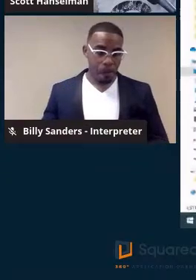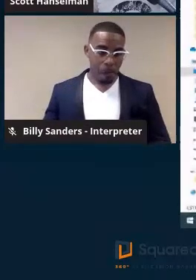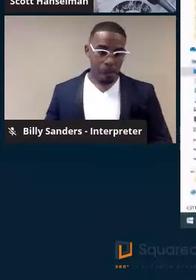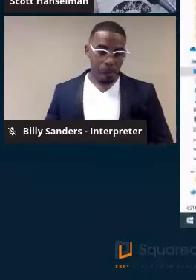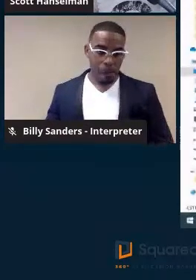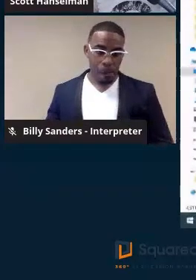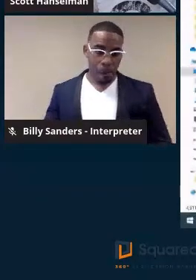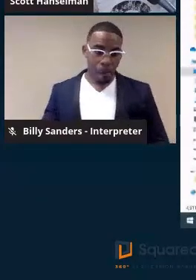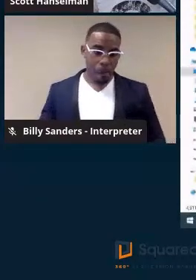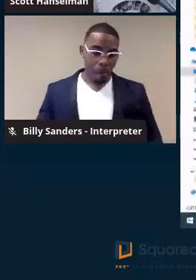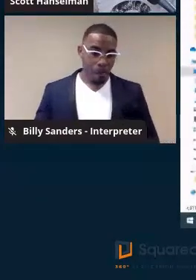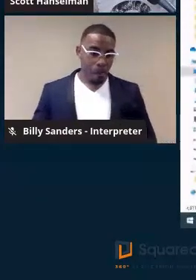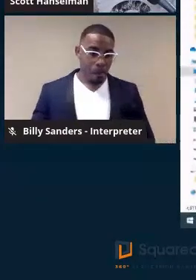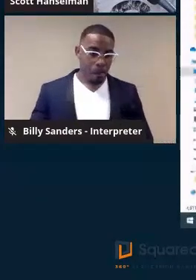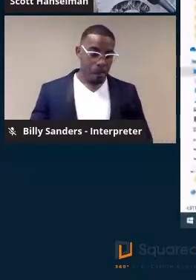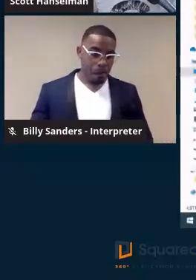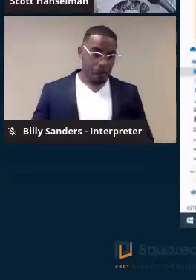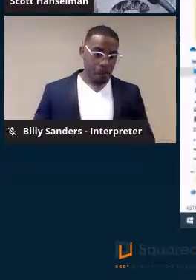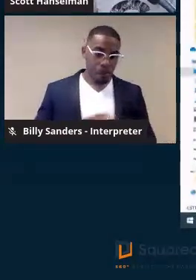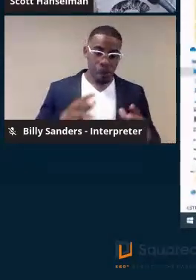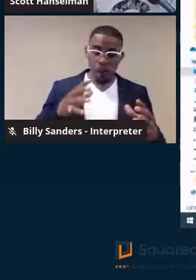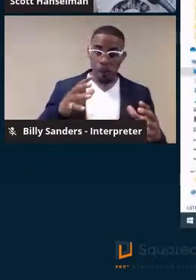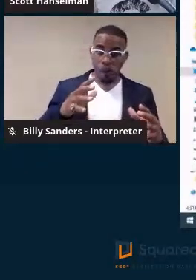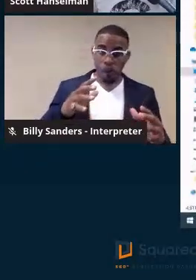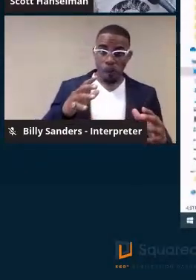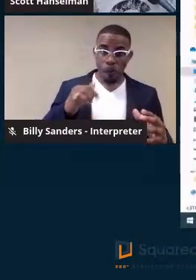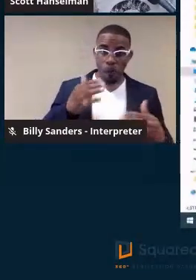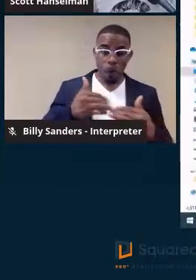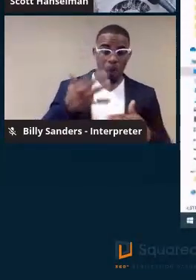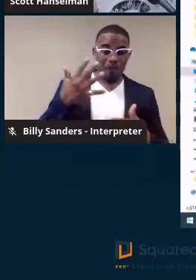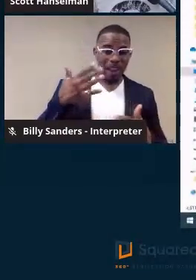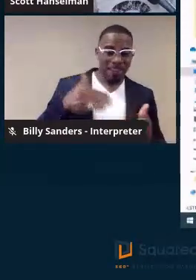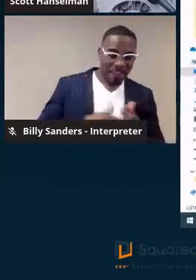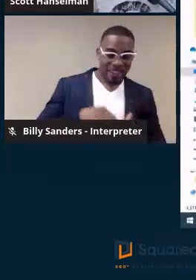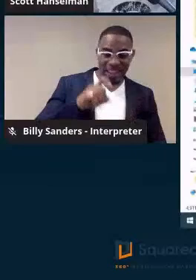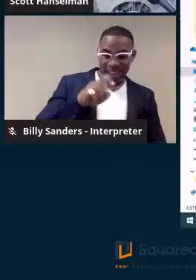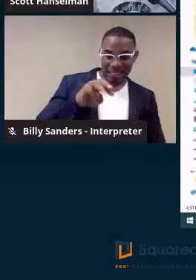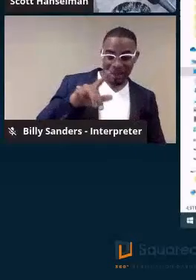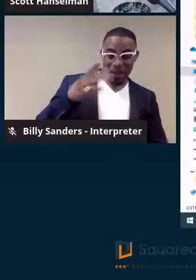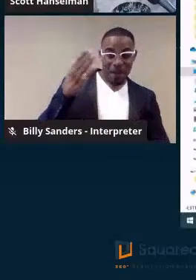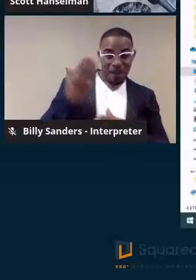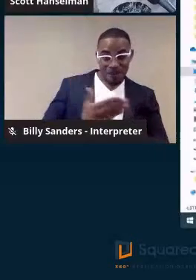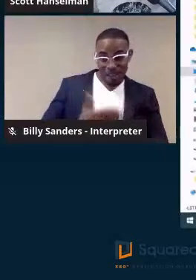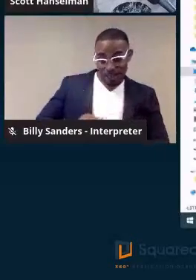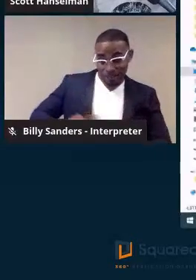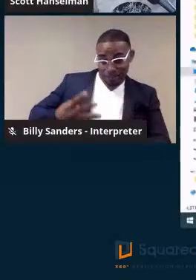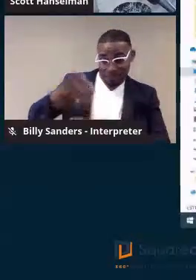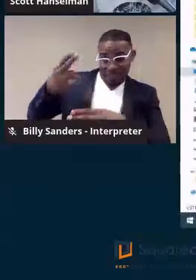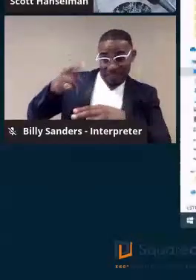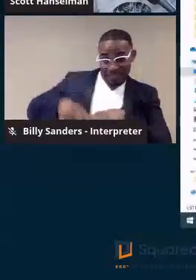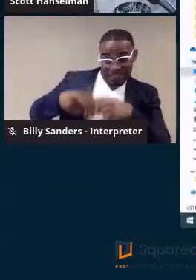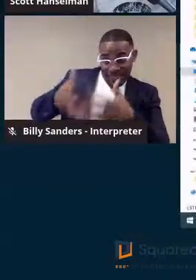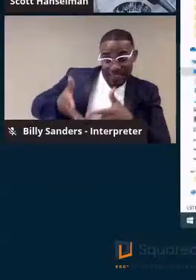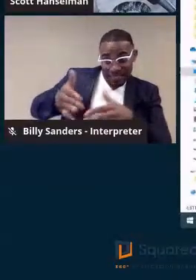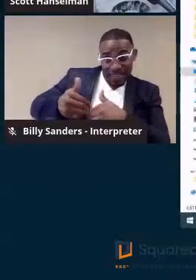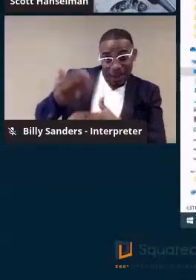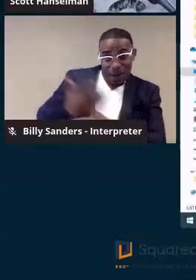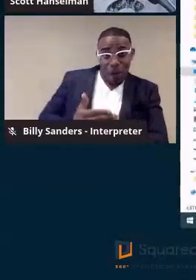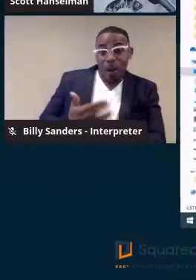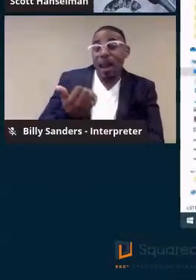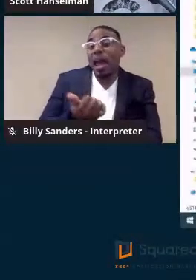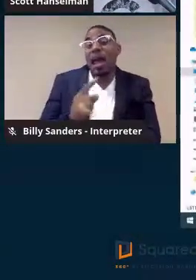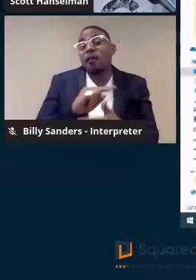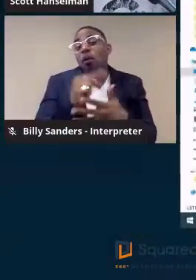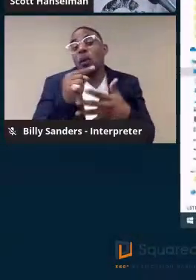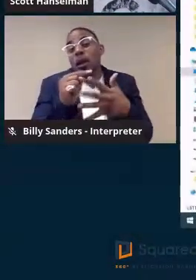There are almost 5,000 XML files sitting in a folder. Every one of